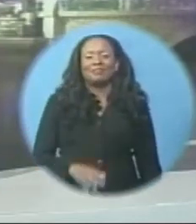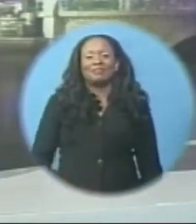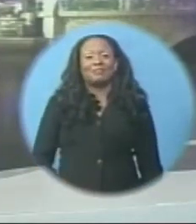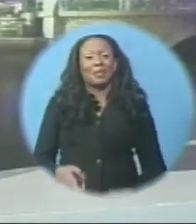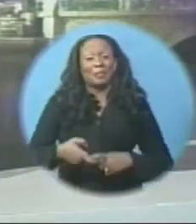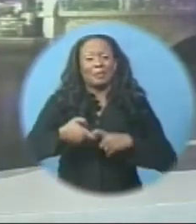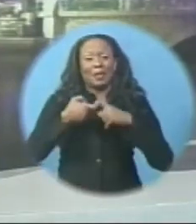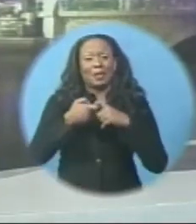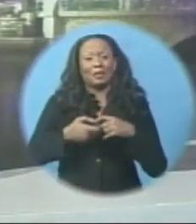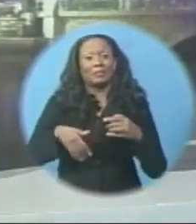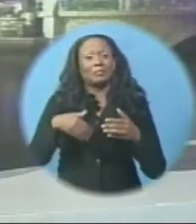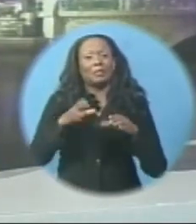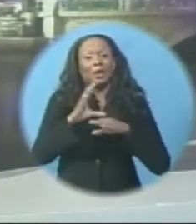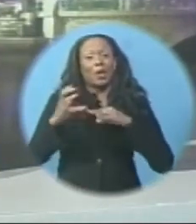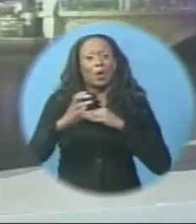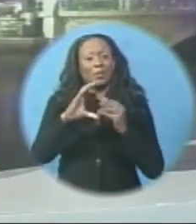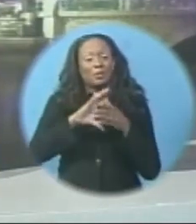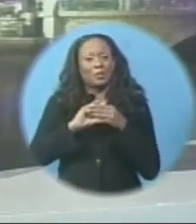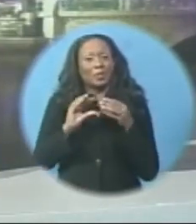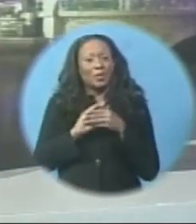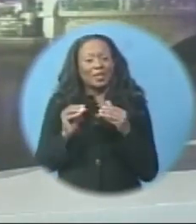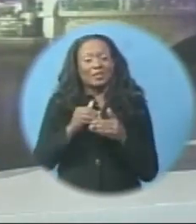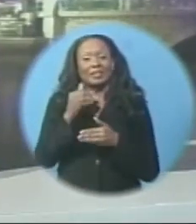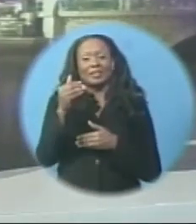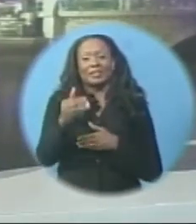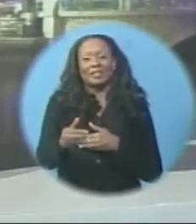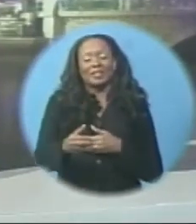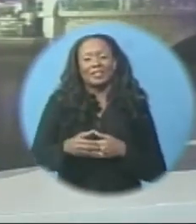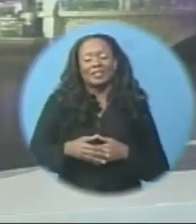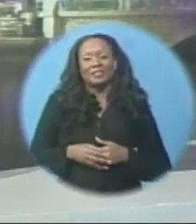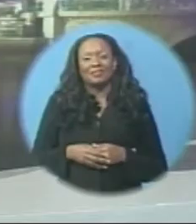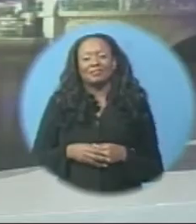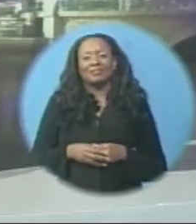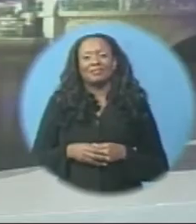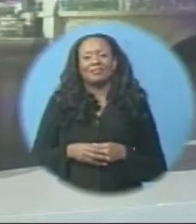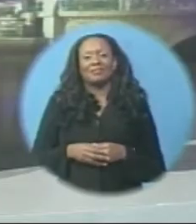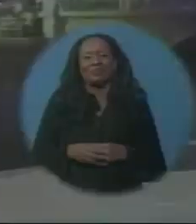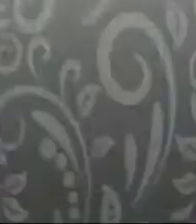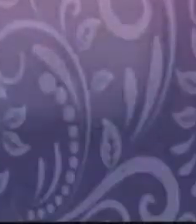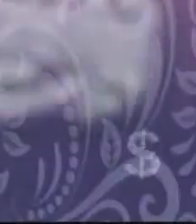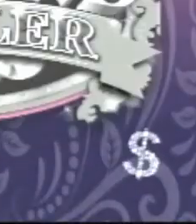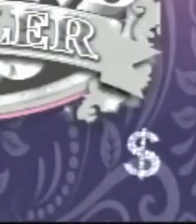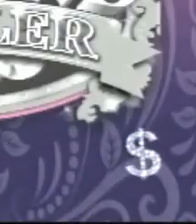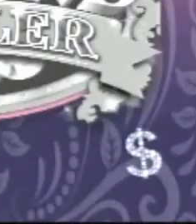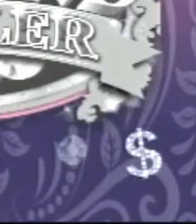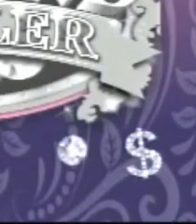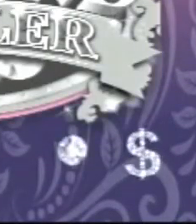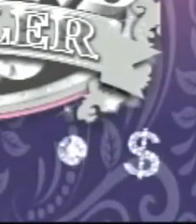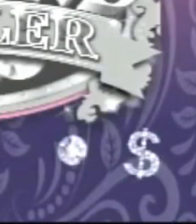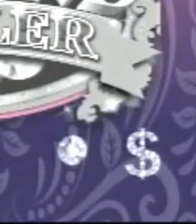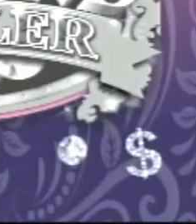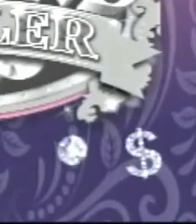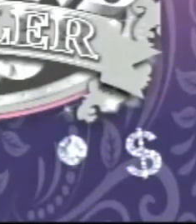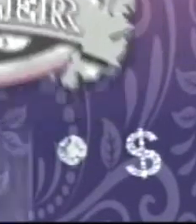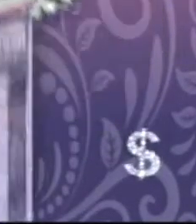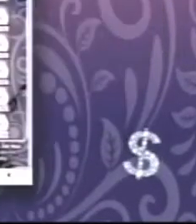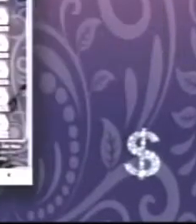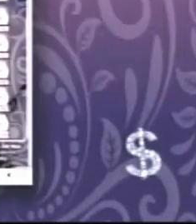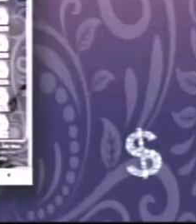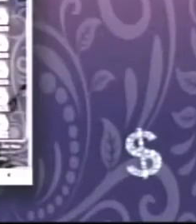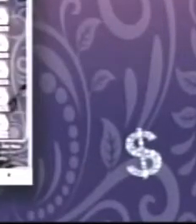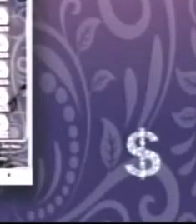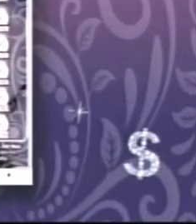and when we come back, we'll tell you about what's happening with some of our regional neighbors. Diamond Dazzler, it's time